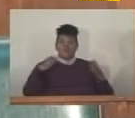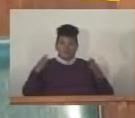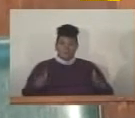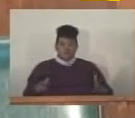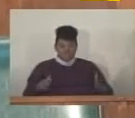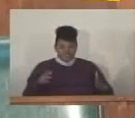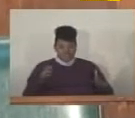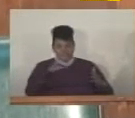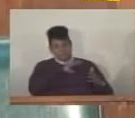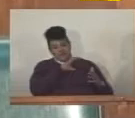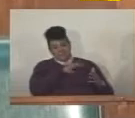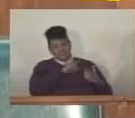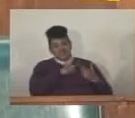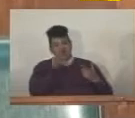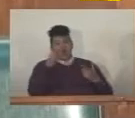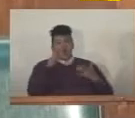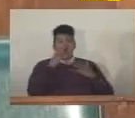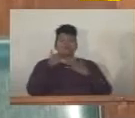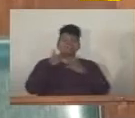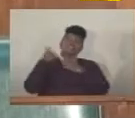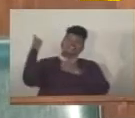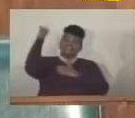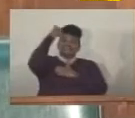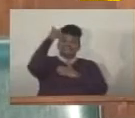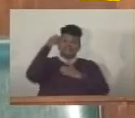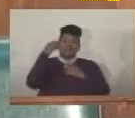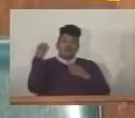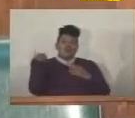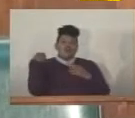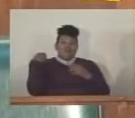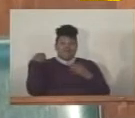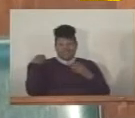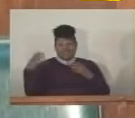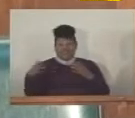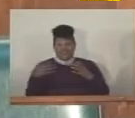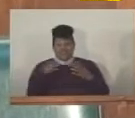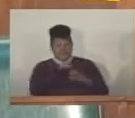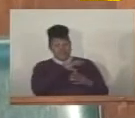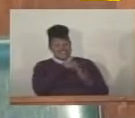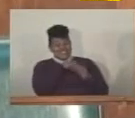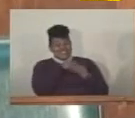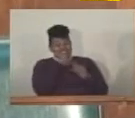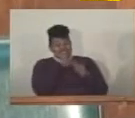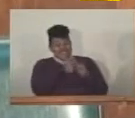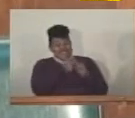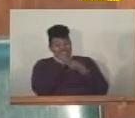Police, or the Senior Officer of Police in each parish.